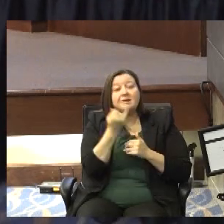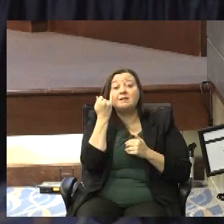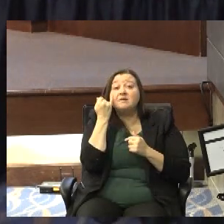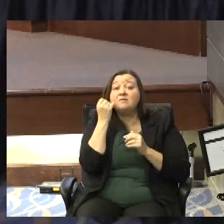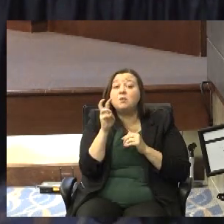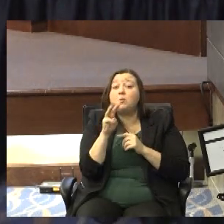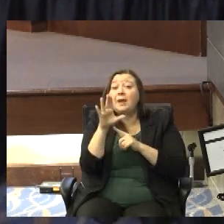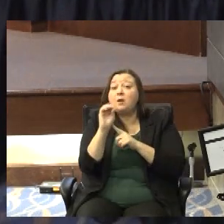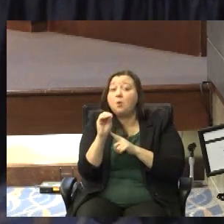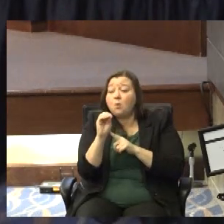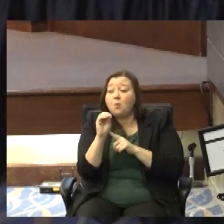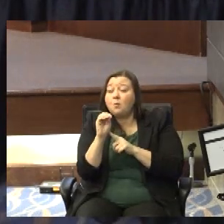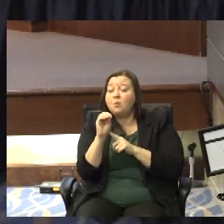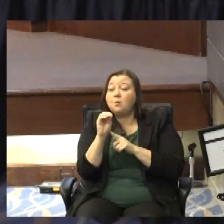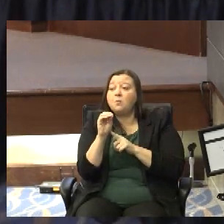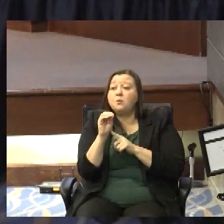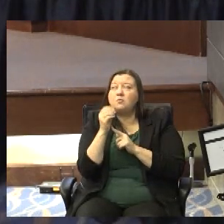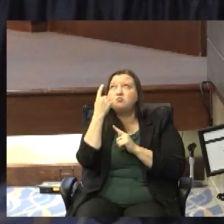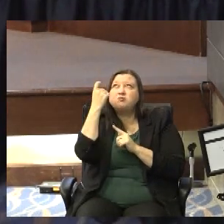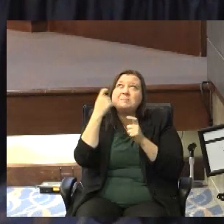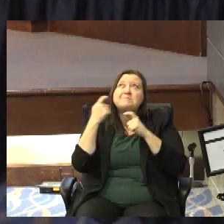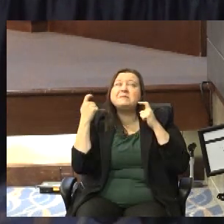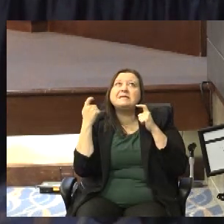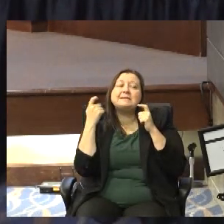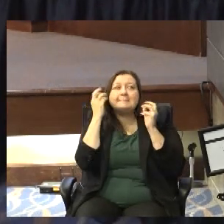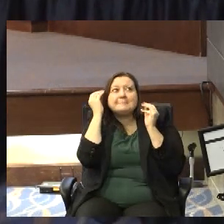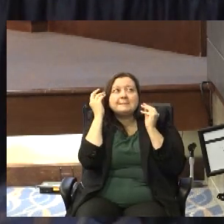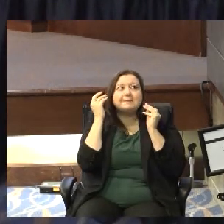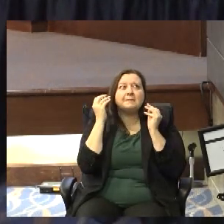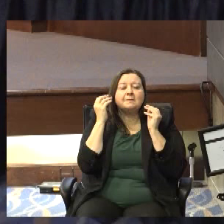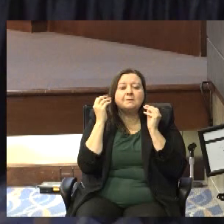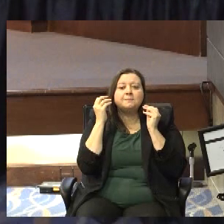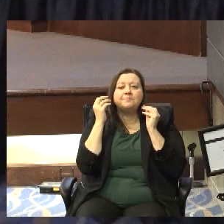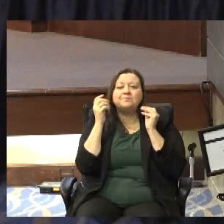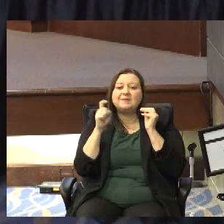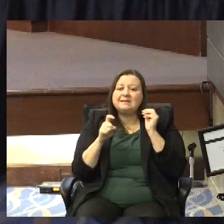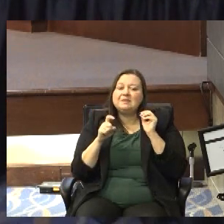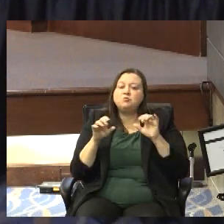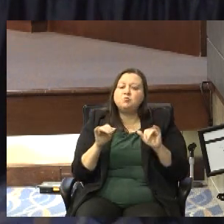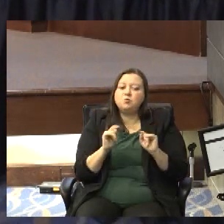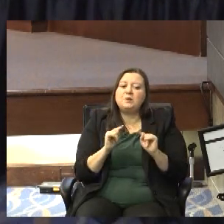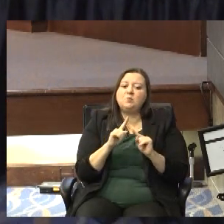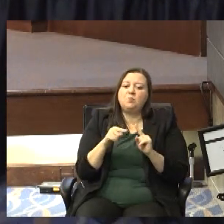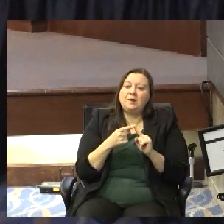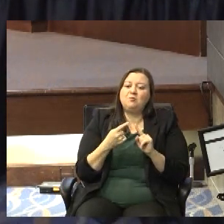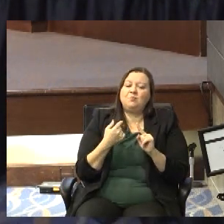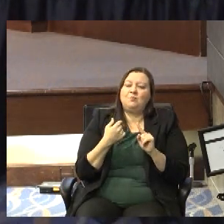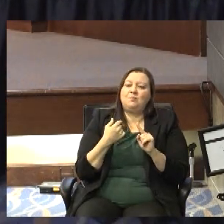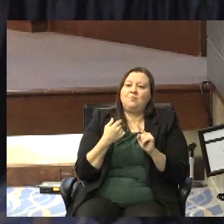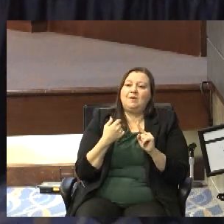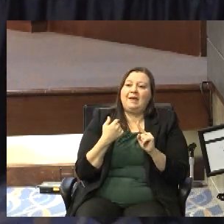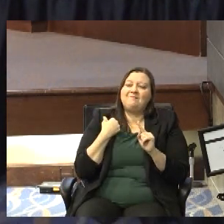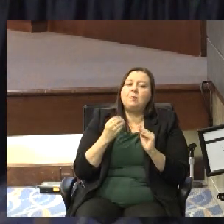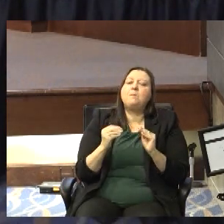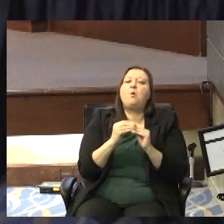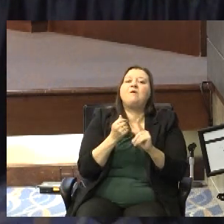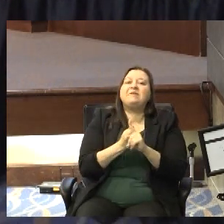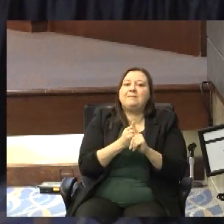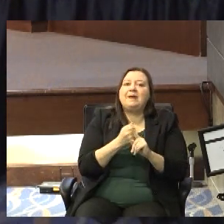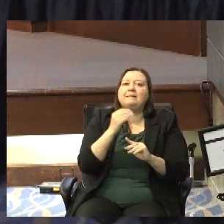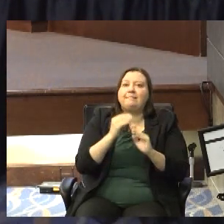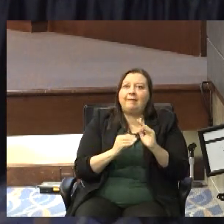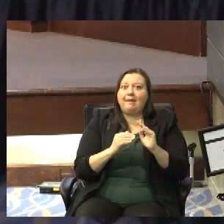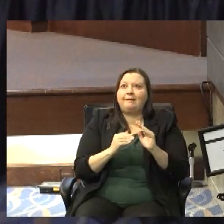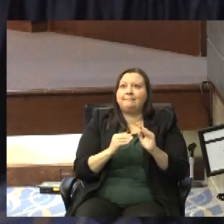is going to begin dreaming big for these things, it's doing it in places that have more of an impact than they otherwise